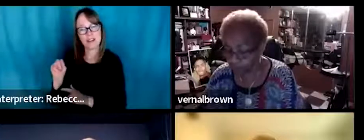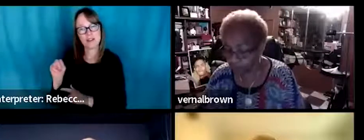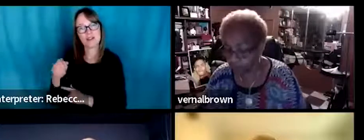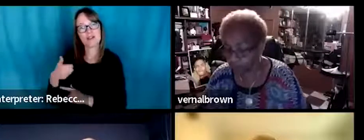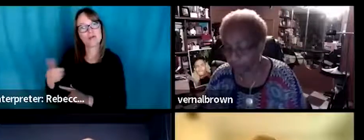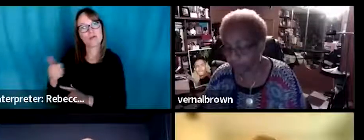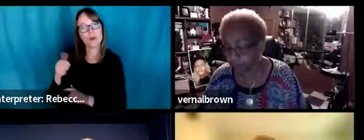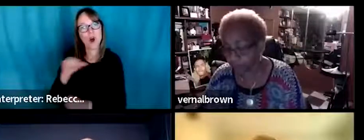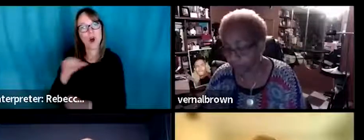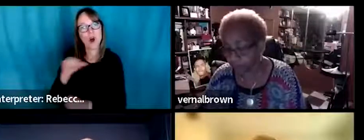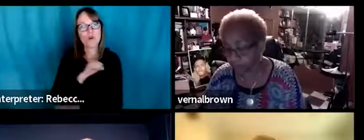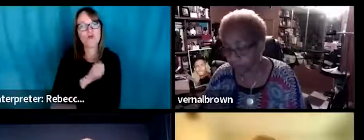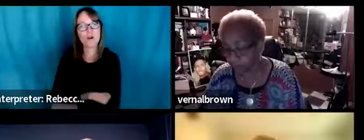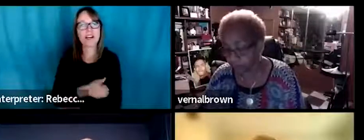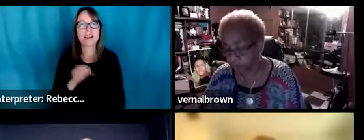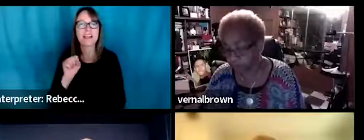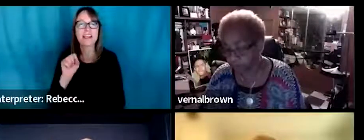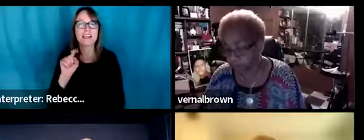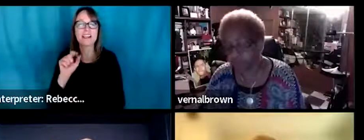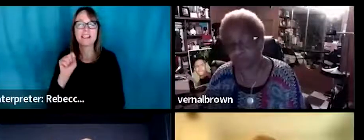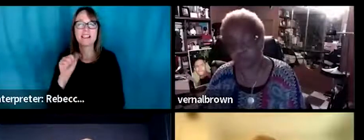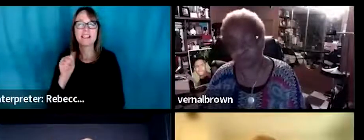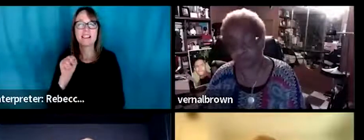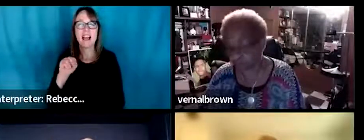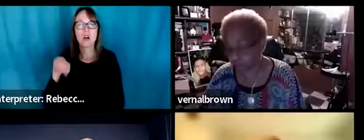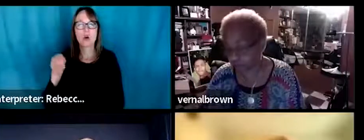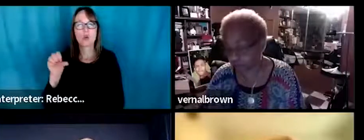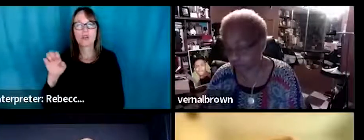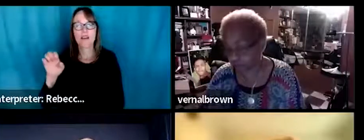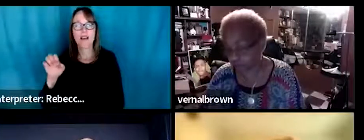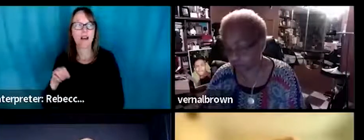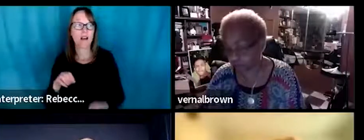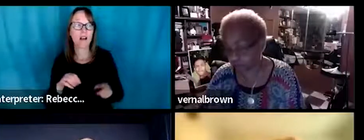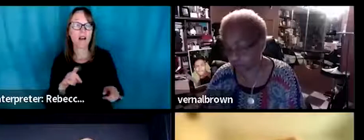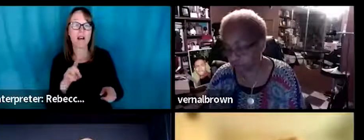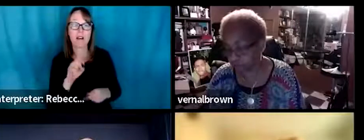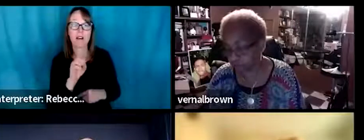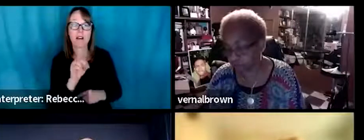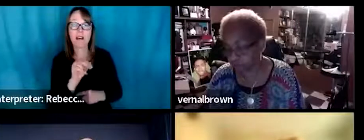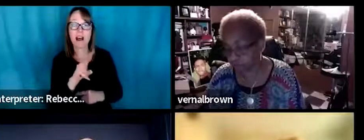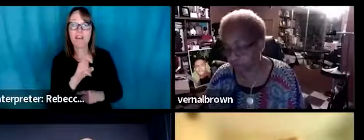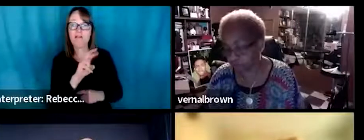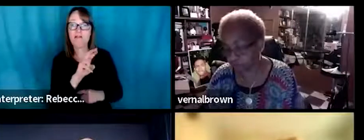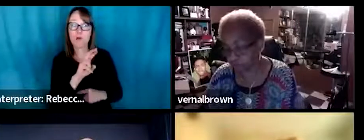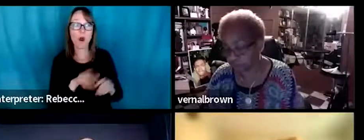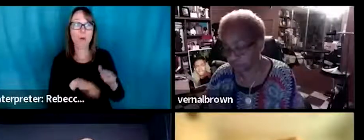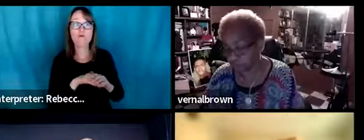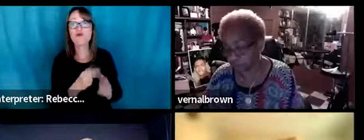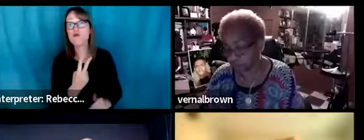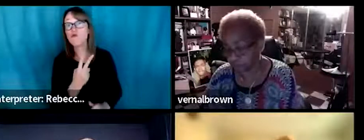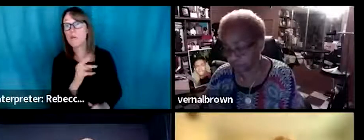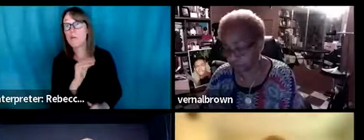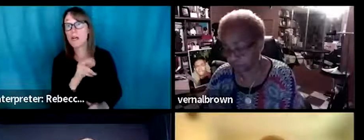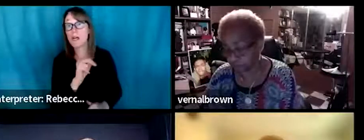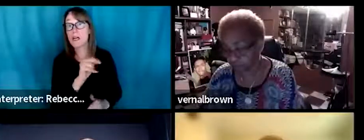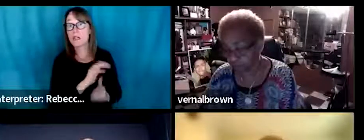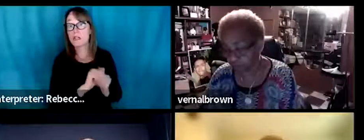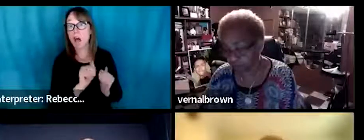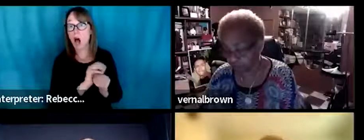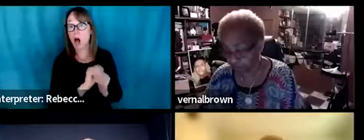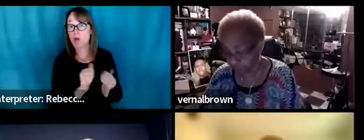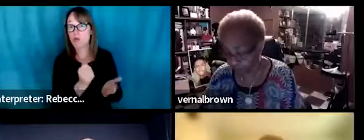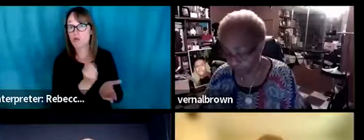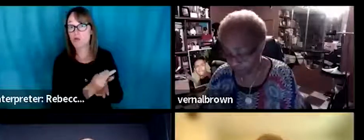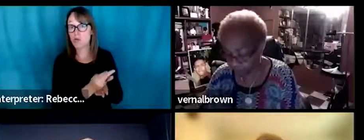Jose. Denver actually went to a $2 million approval for the general manager to be able to do.